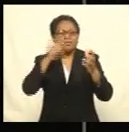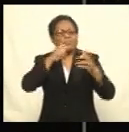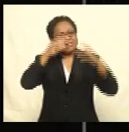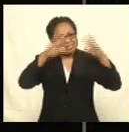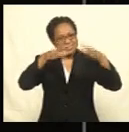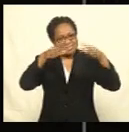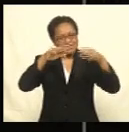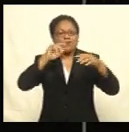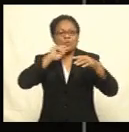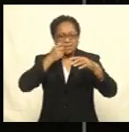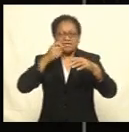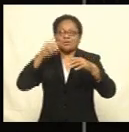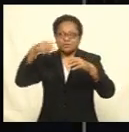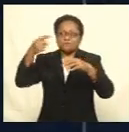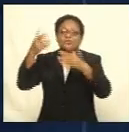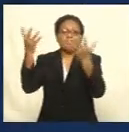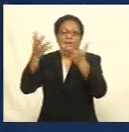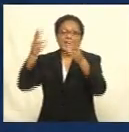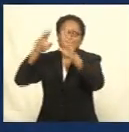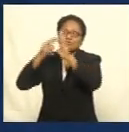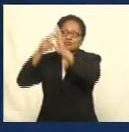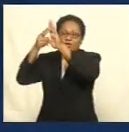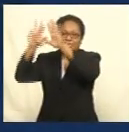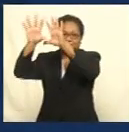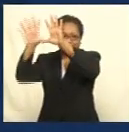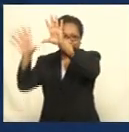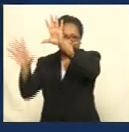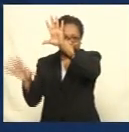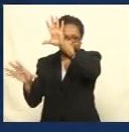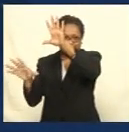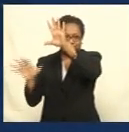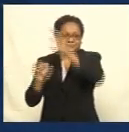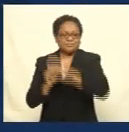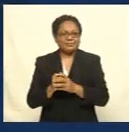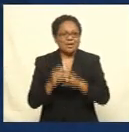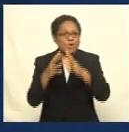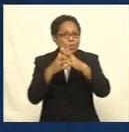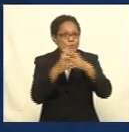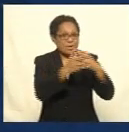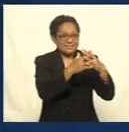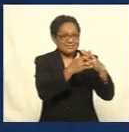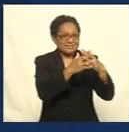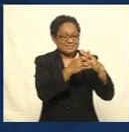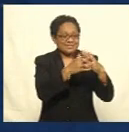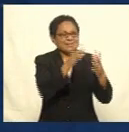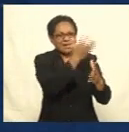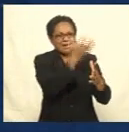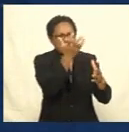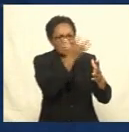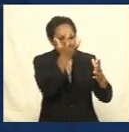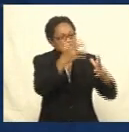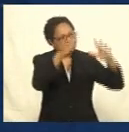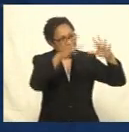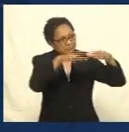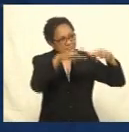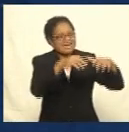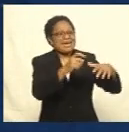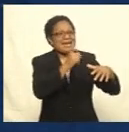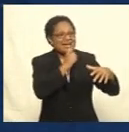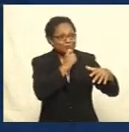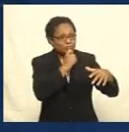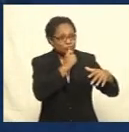affect the northern and eastern parts of the group. In the west, cloudy periods with isolated afternoon and